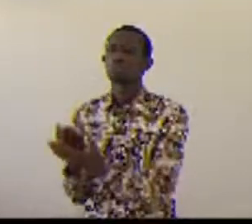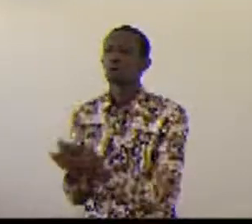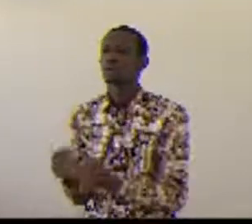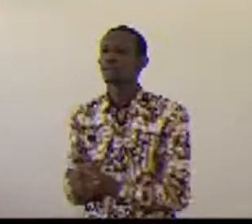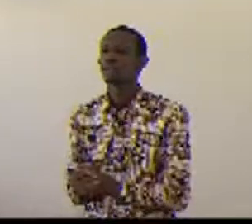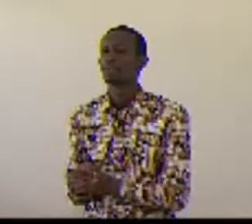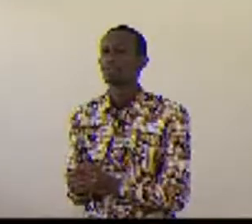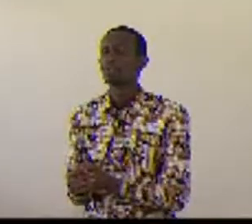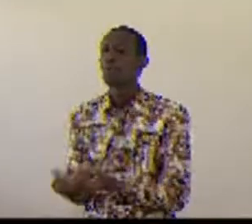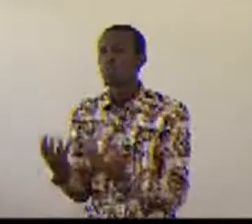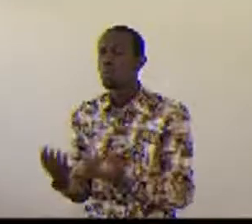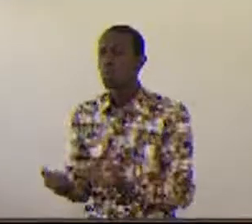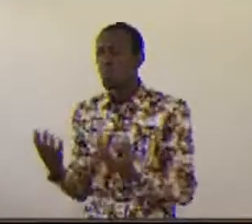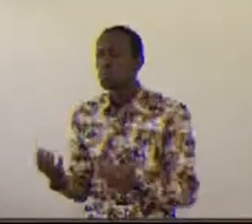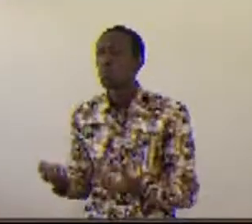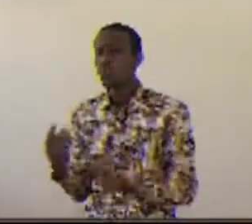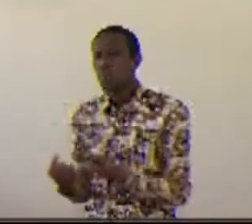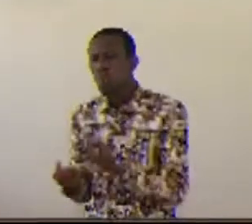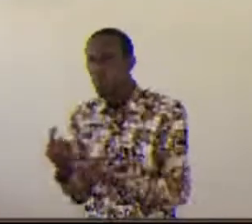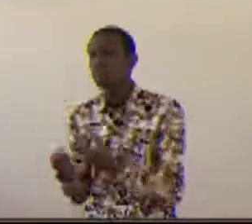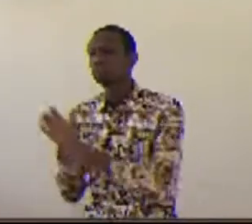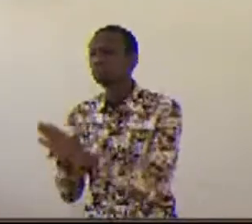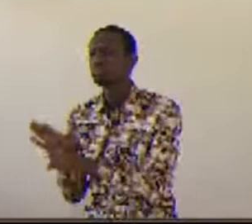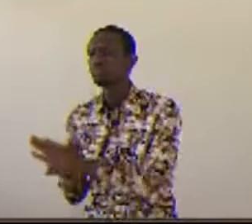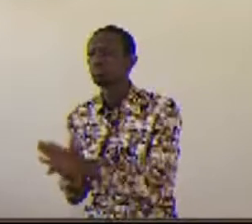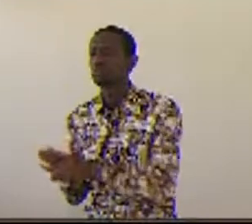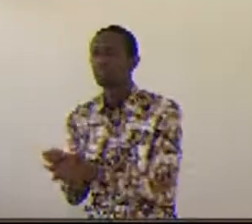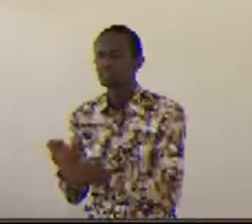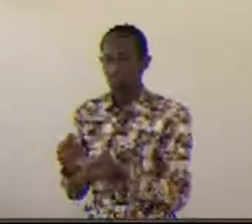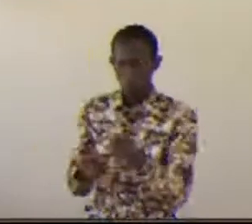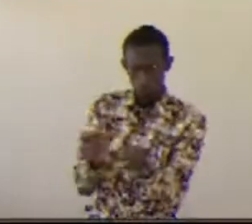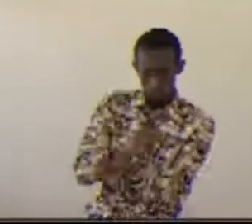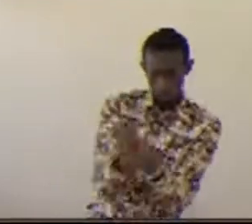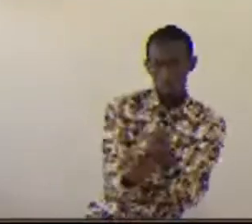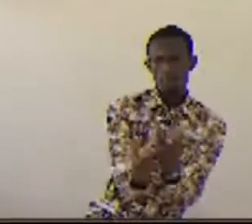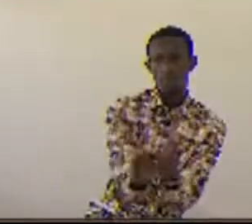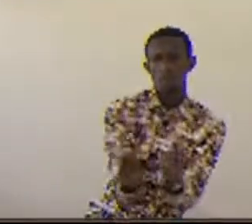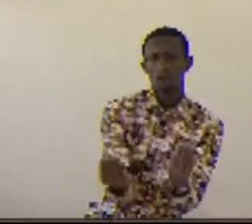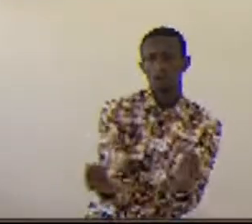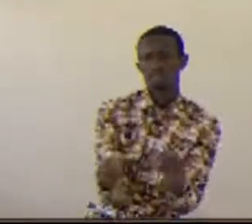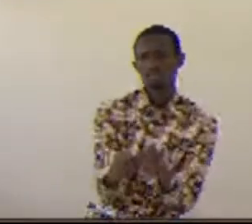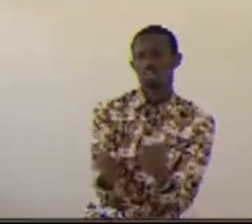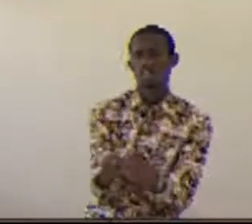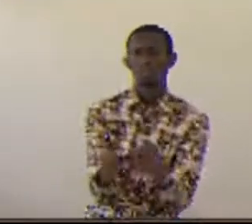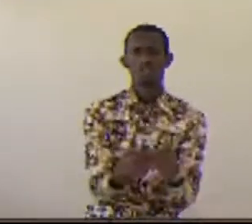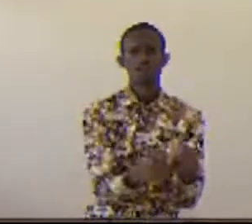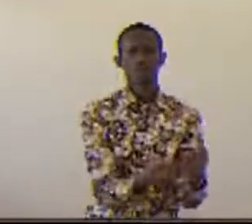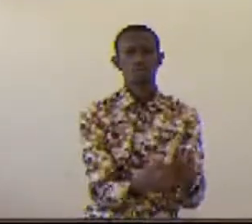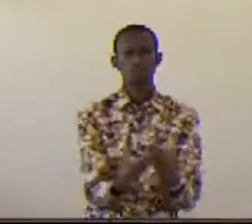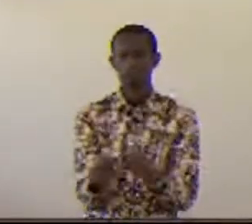point or boiling point will be higher. So a substance which requires a lot of